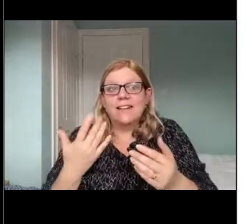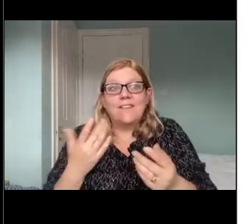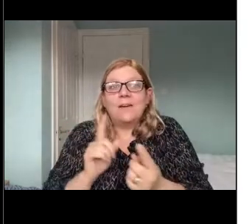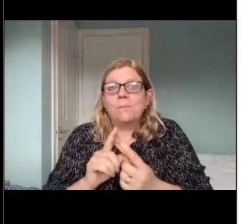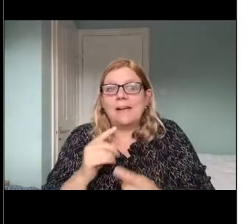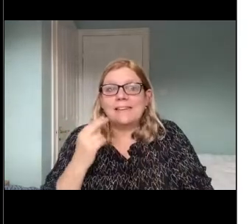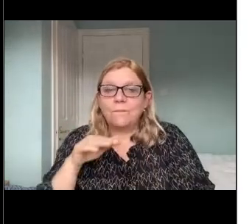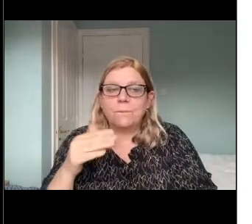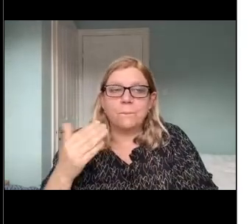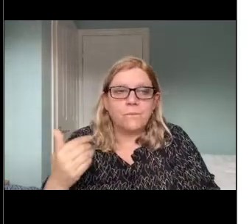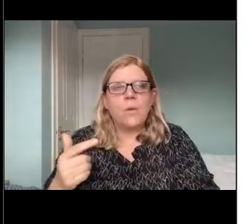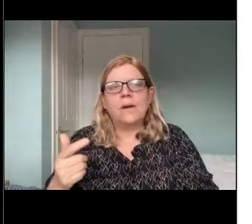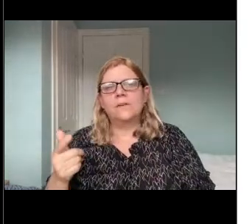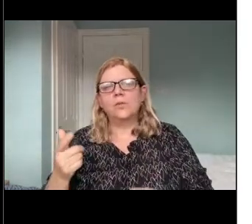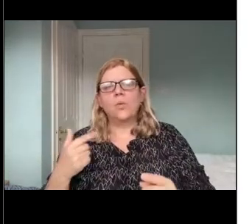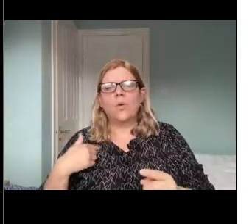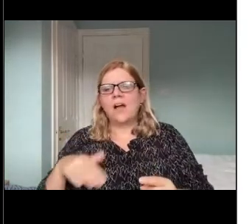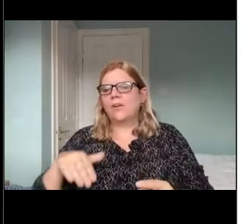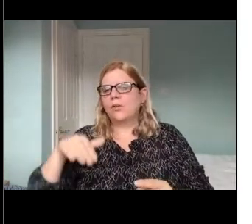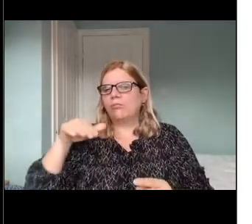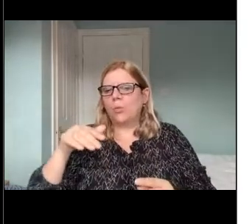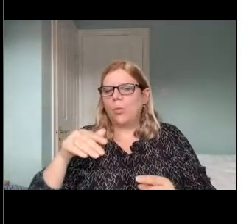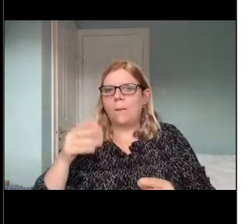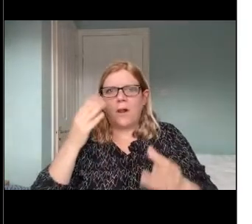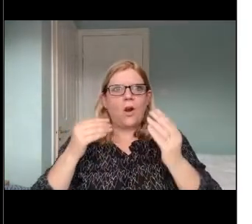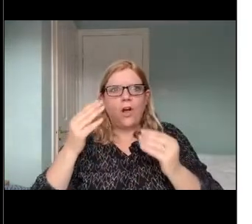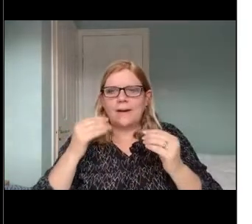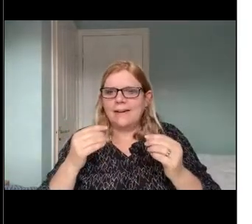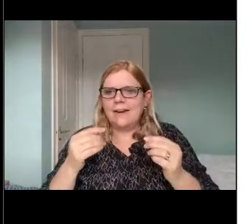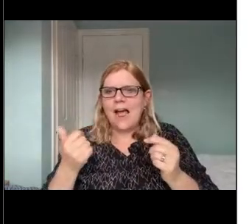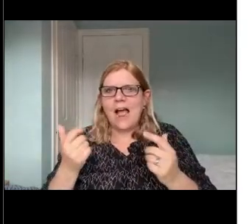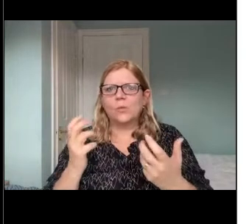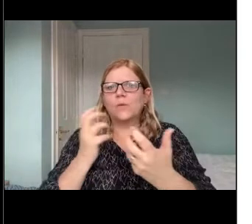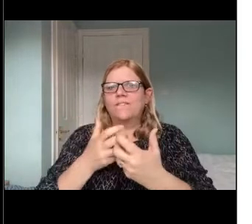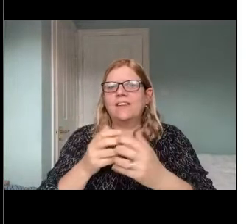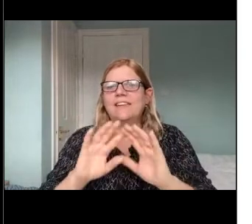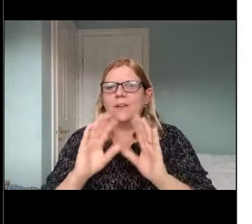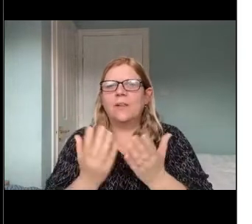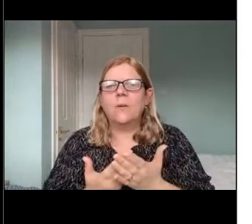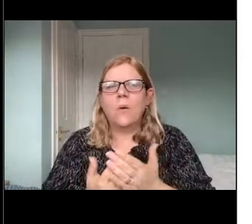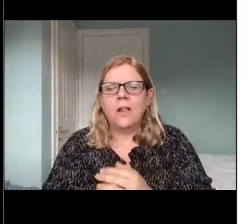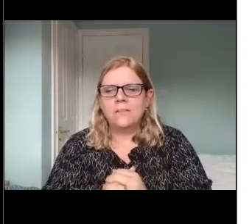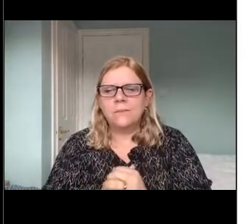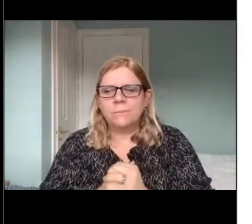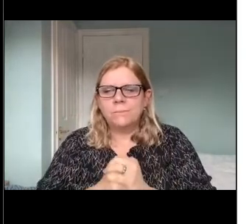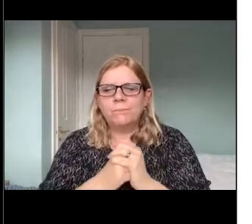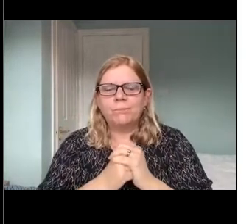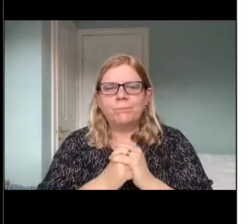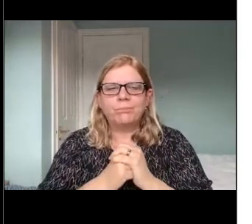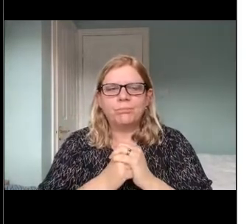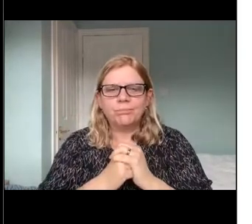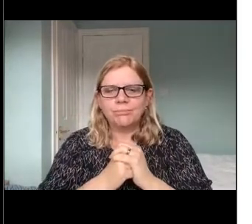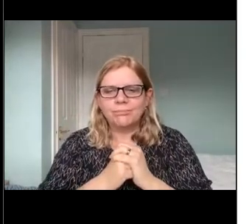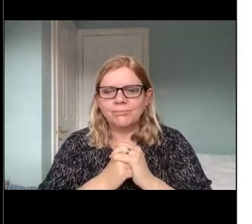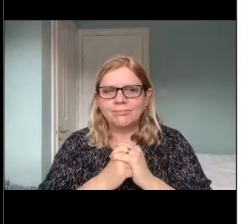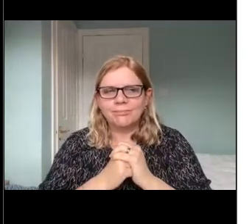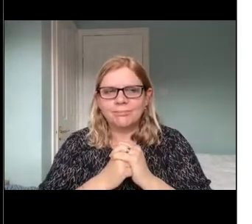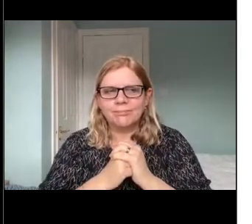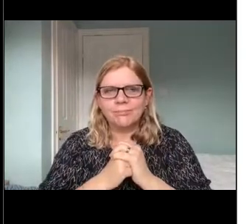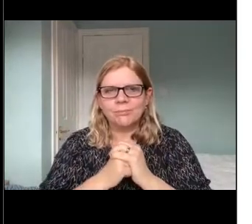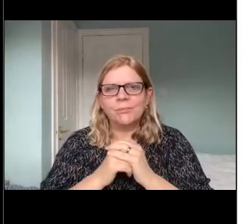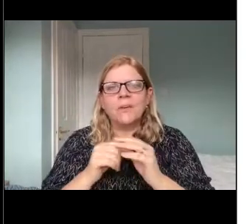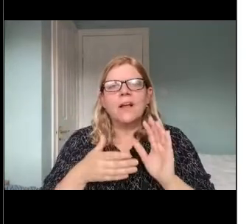and had no experience of deafness. They'd never met a deaf person before. They didn't sign. So I grew up learning how to fit into a hearing